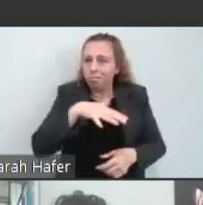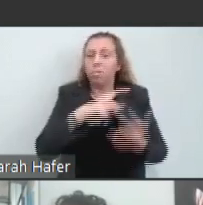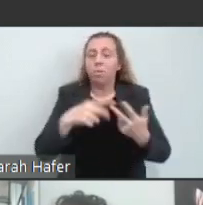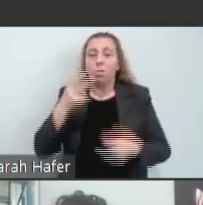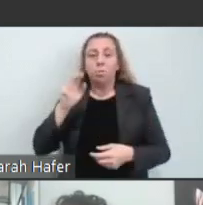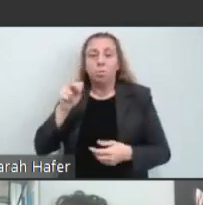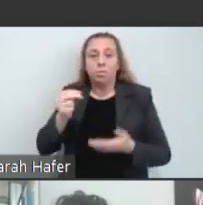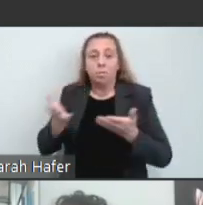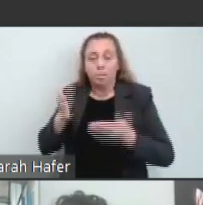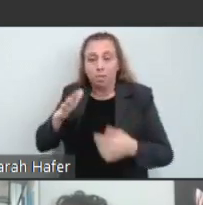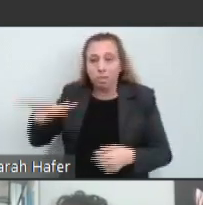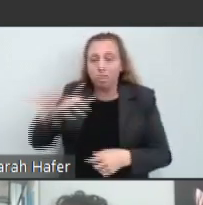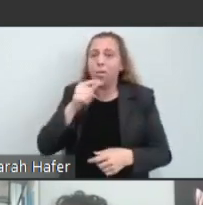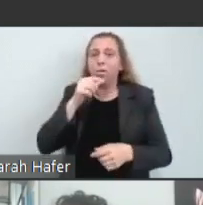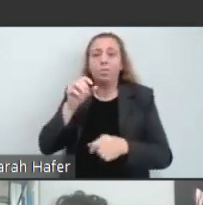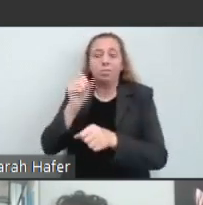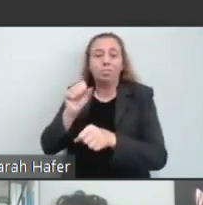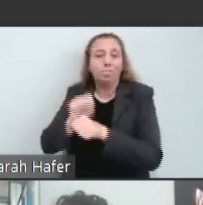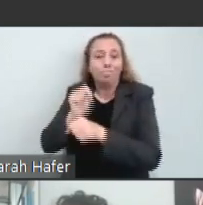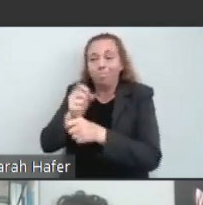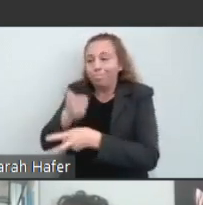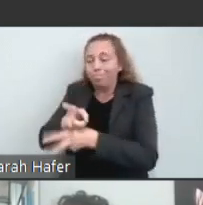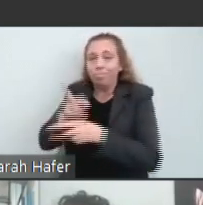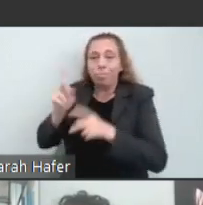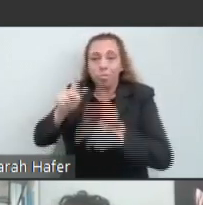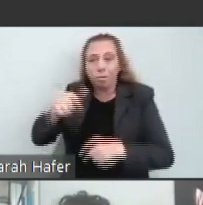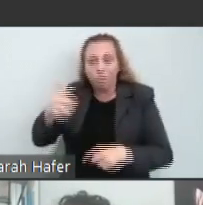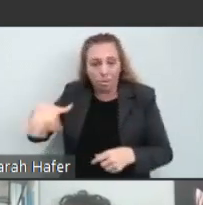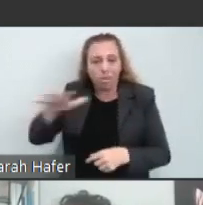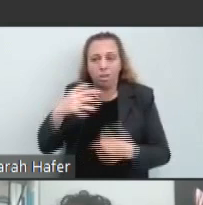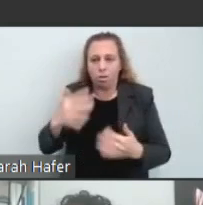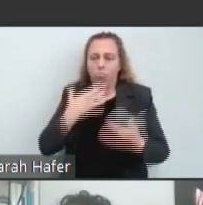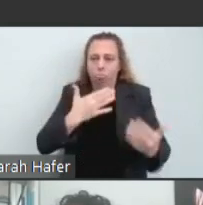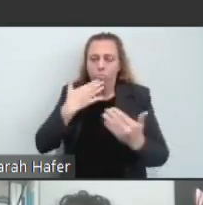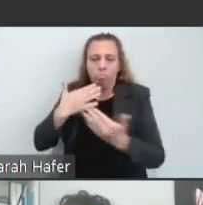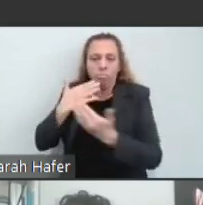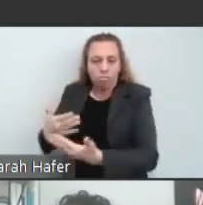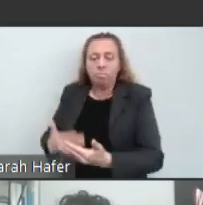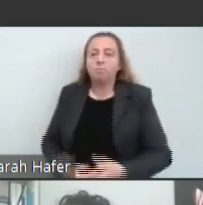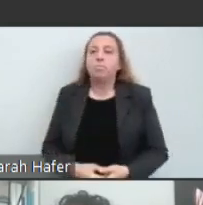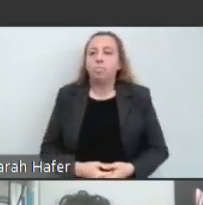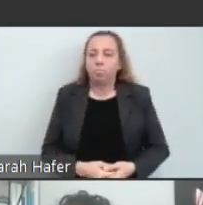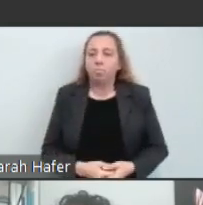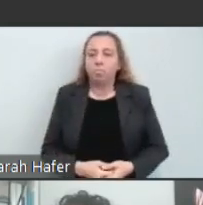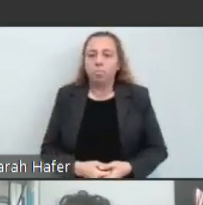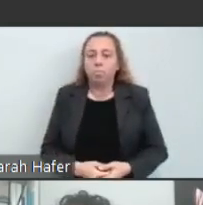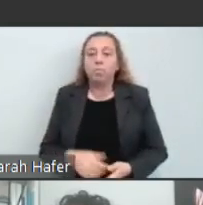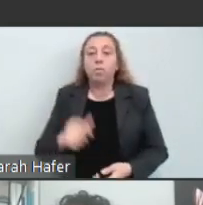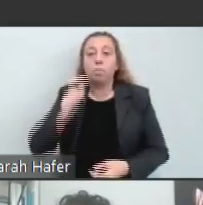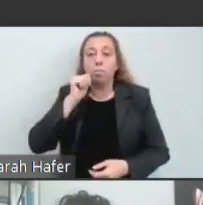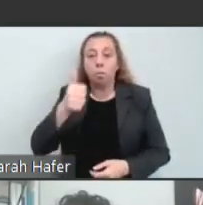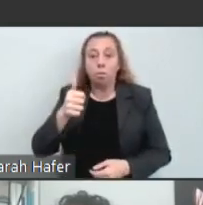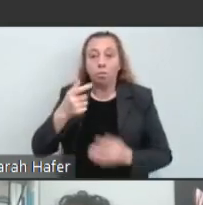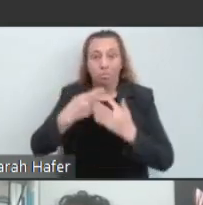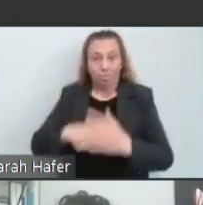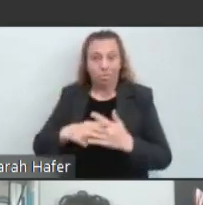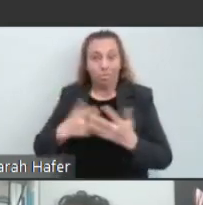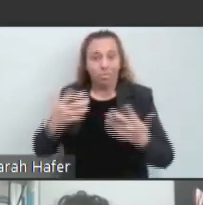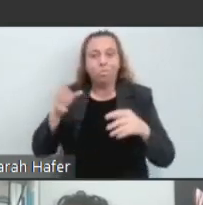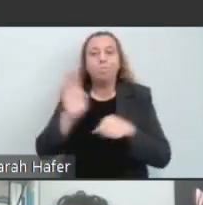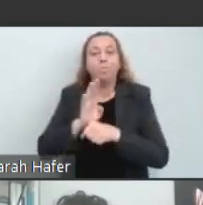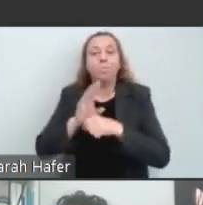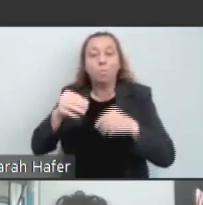difference. Beginning tomorrow, the governor has ordered that retail and childcare that had formerly been closed, as well